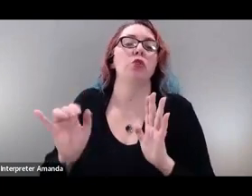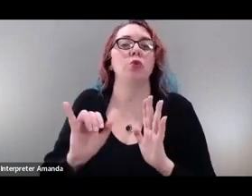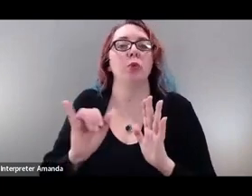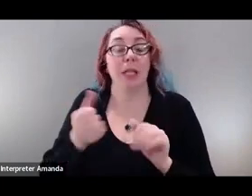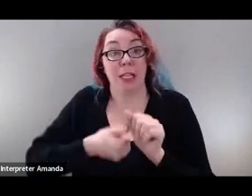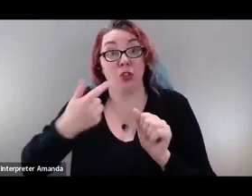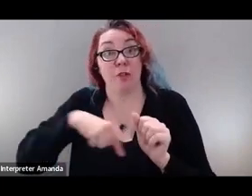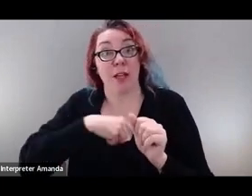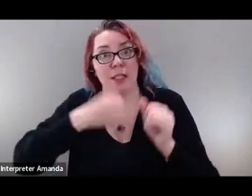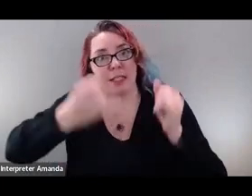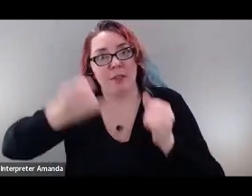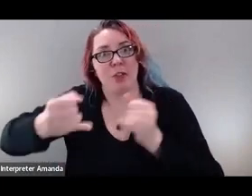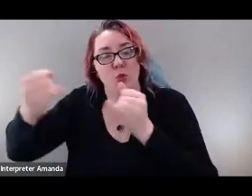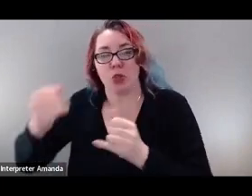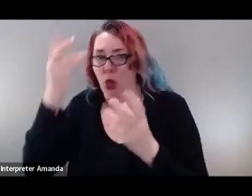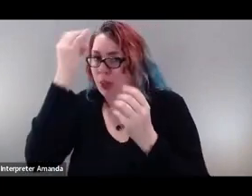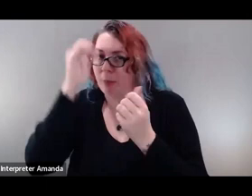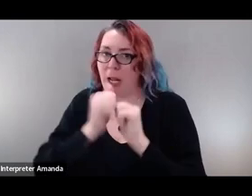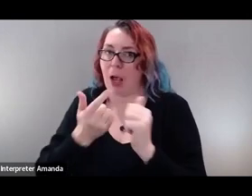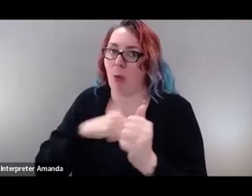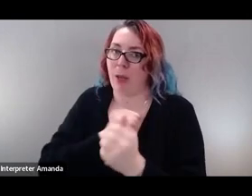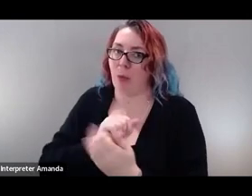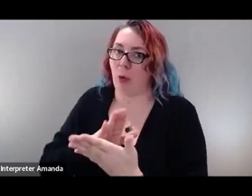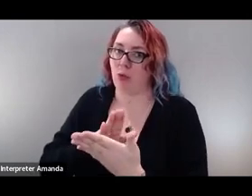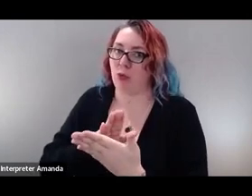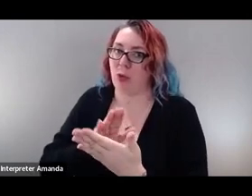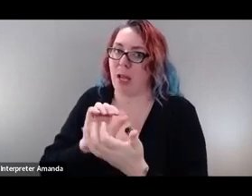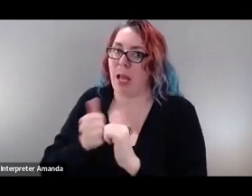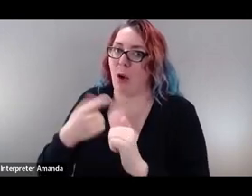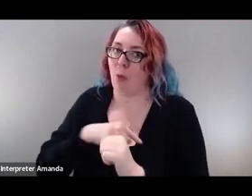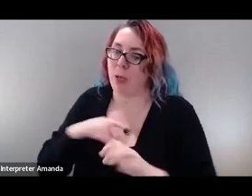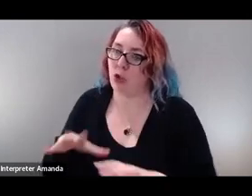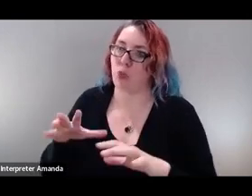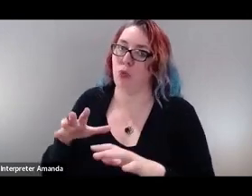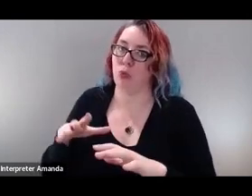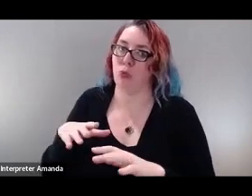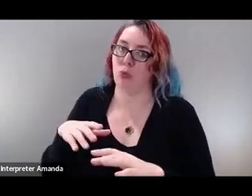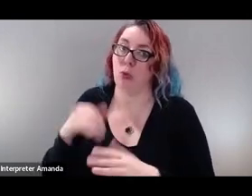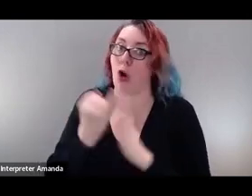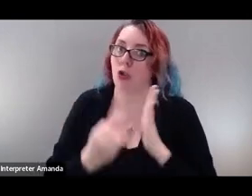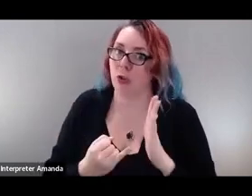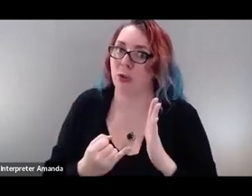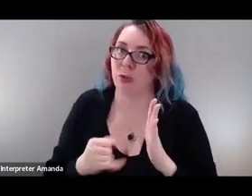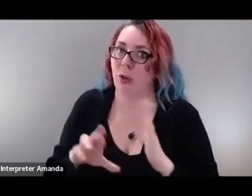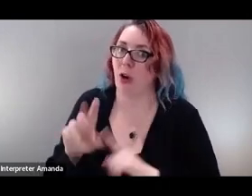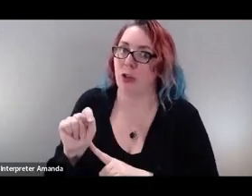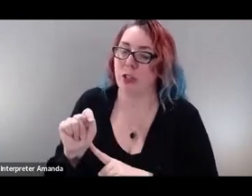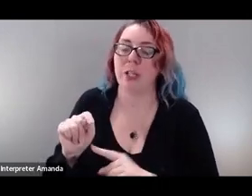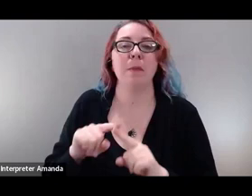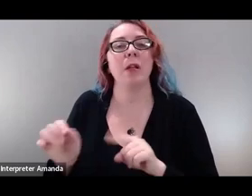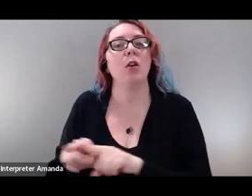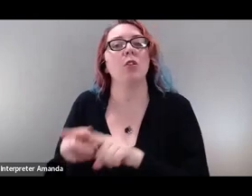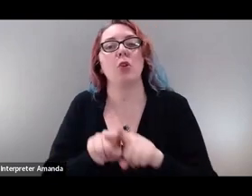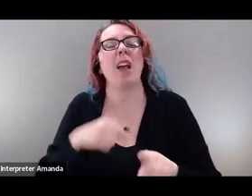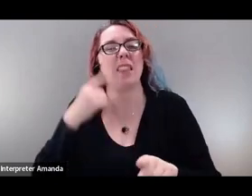these things and reframing the way that we think about working on artistic projects. But maybe it's something that also needs to sort of come from the